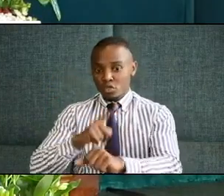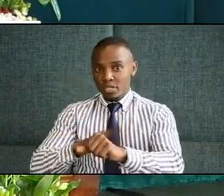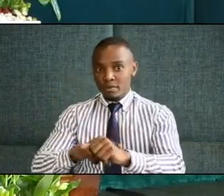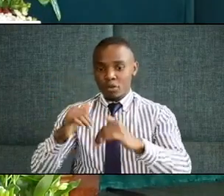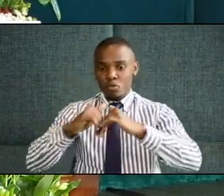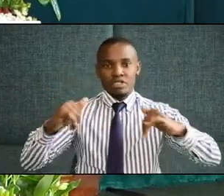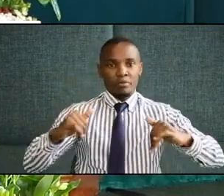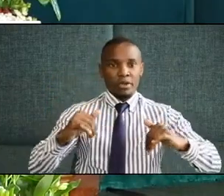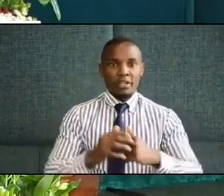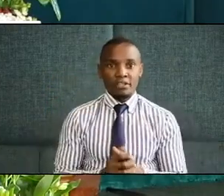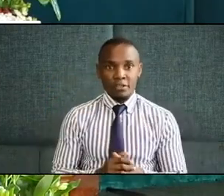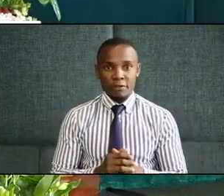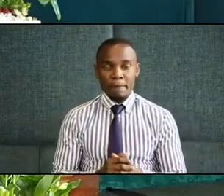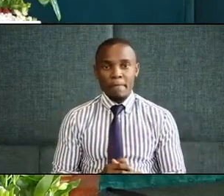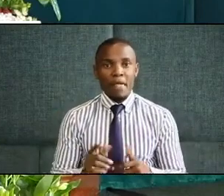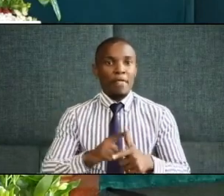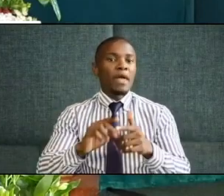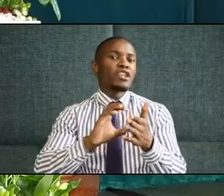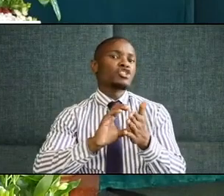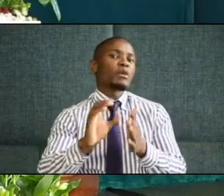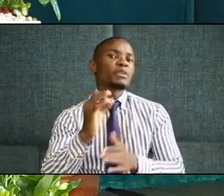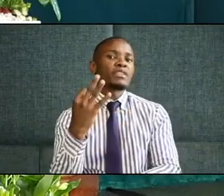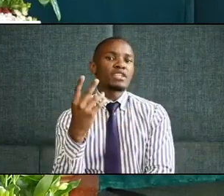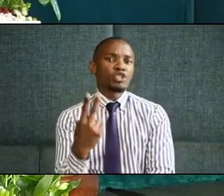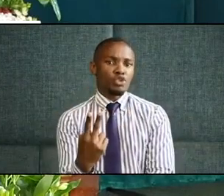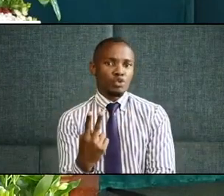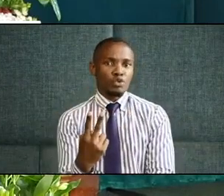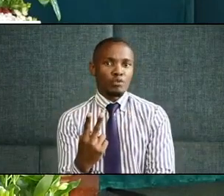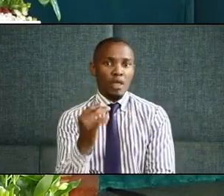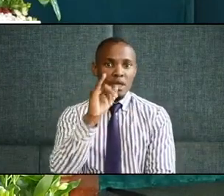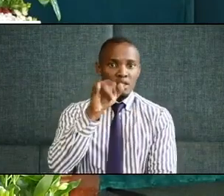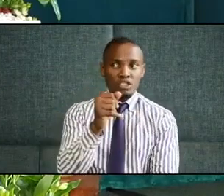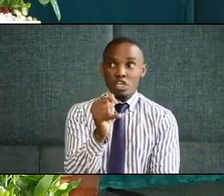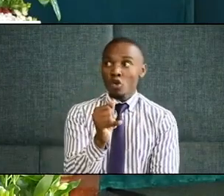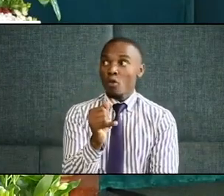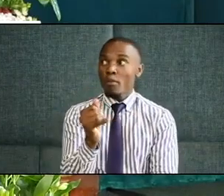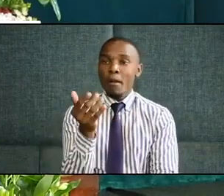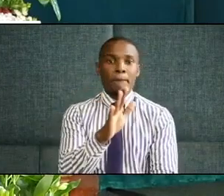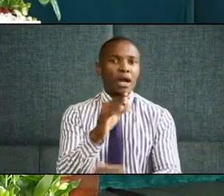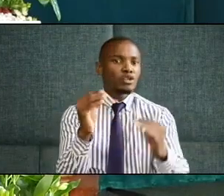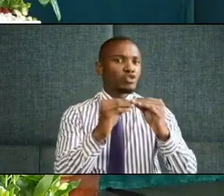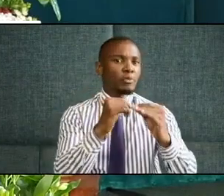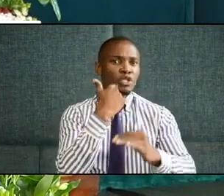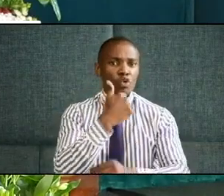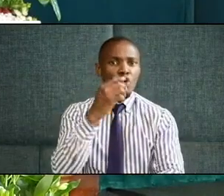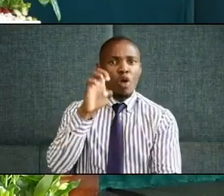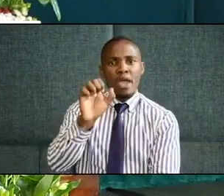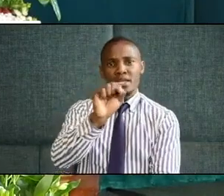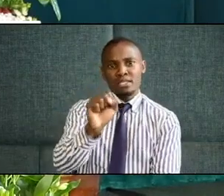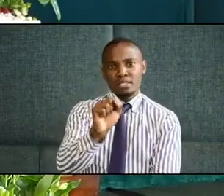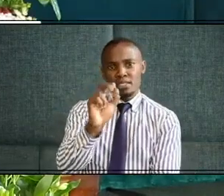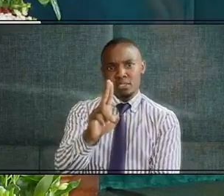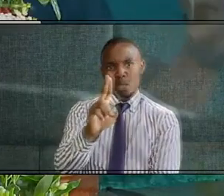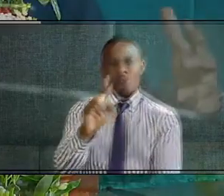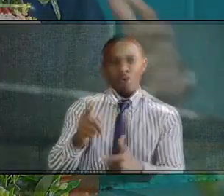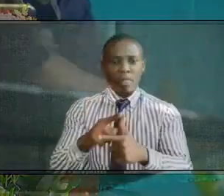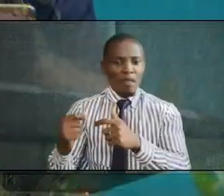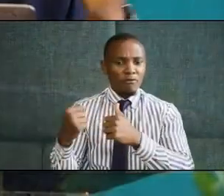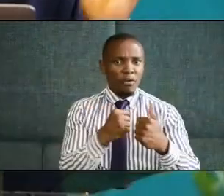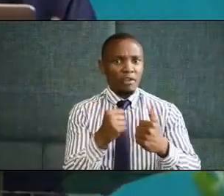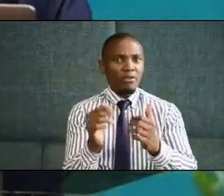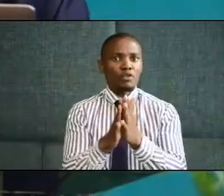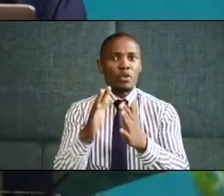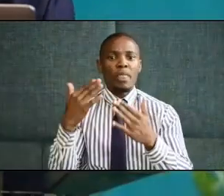depart one from another. In chapter 32, Jacob prepared to meet Esau. And there he wrestled with an